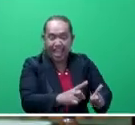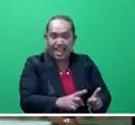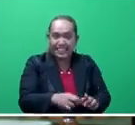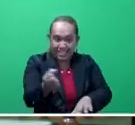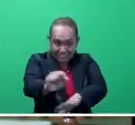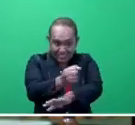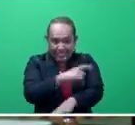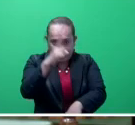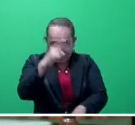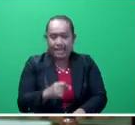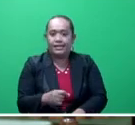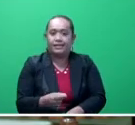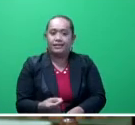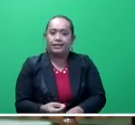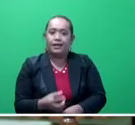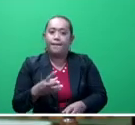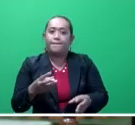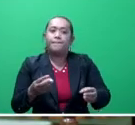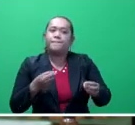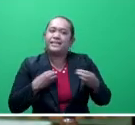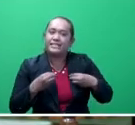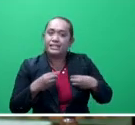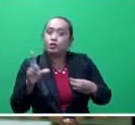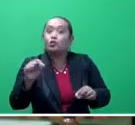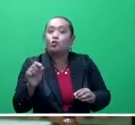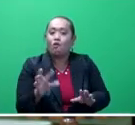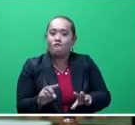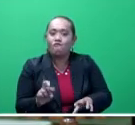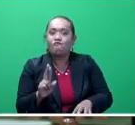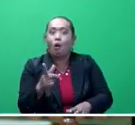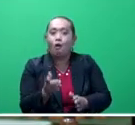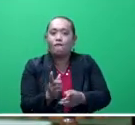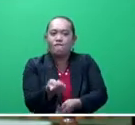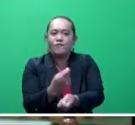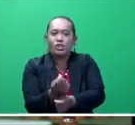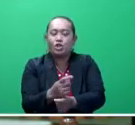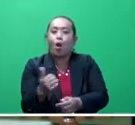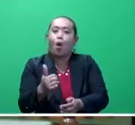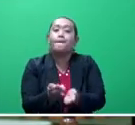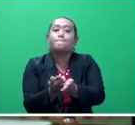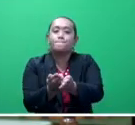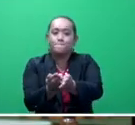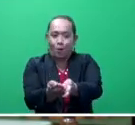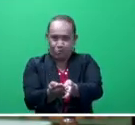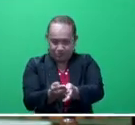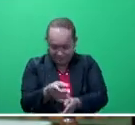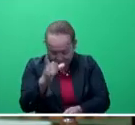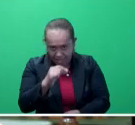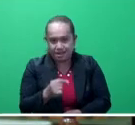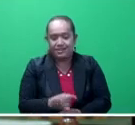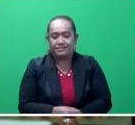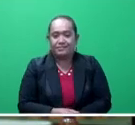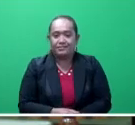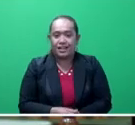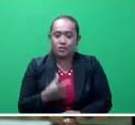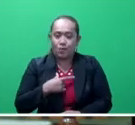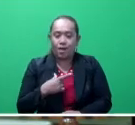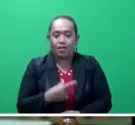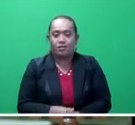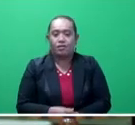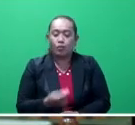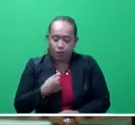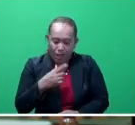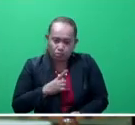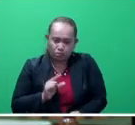enter into the blue economy sector at different levels. So we will be taking commensurate steps to ensure traceability and value